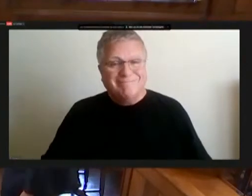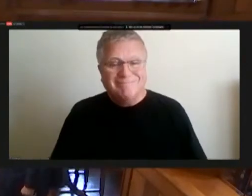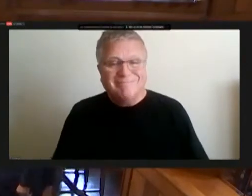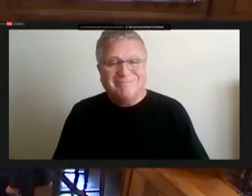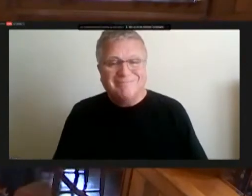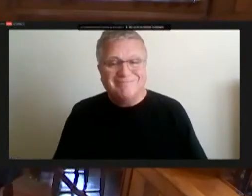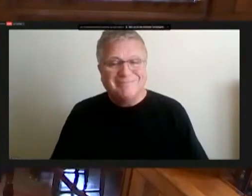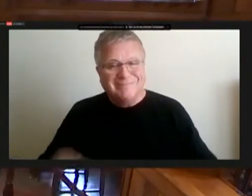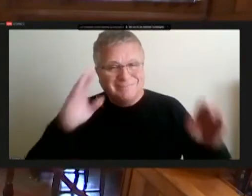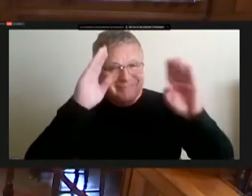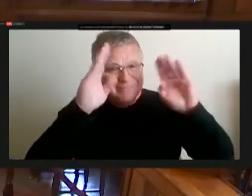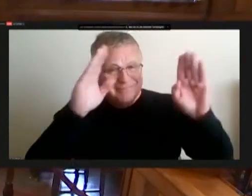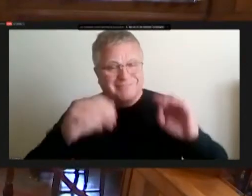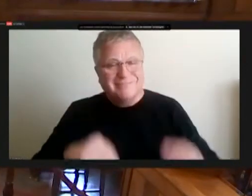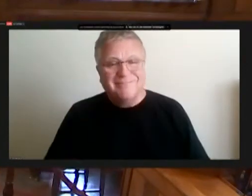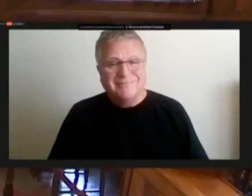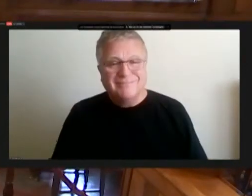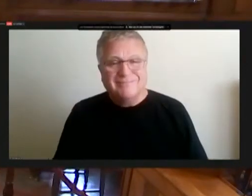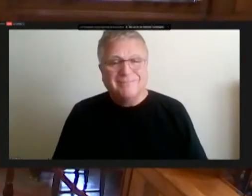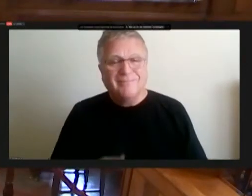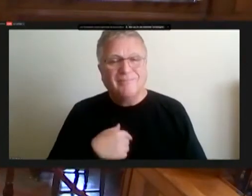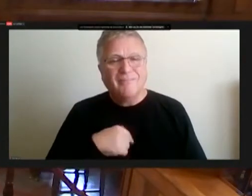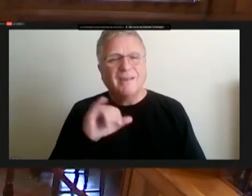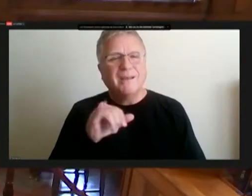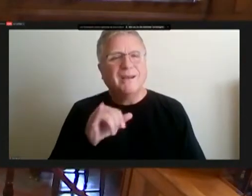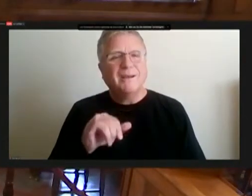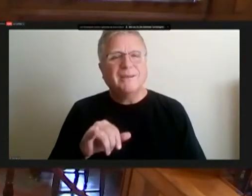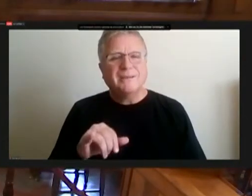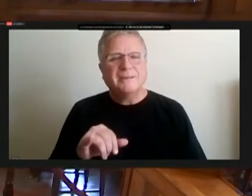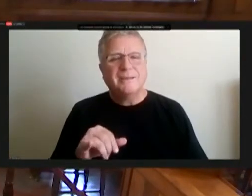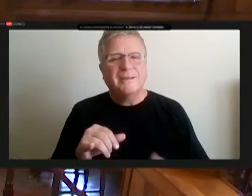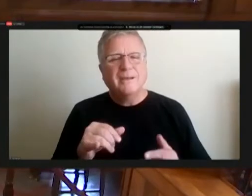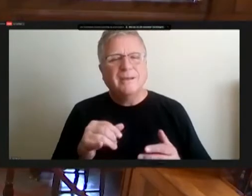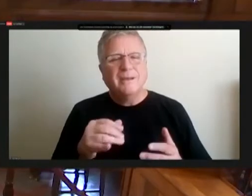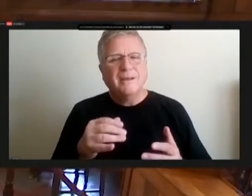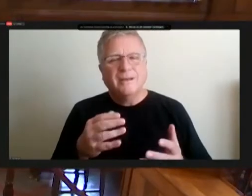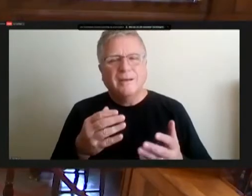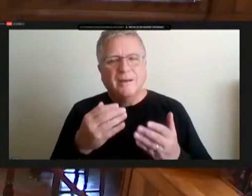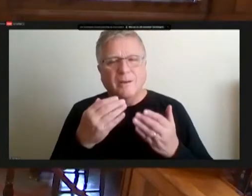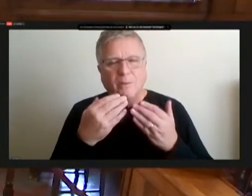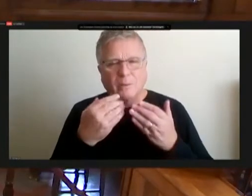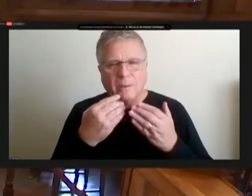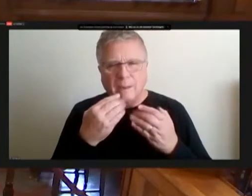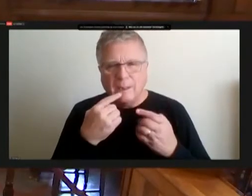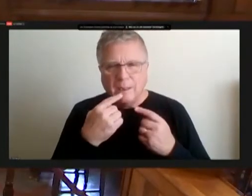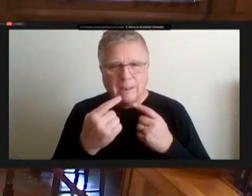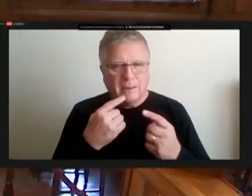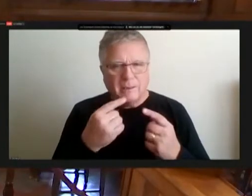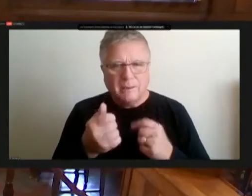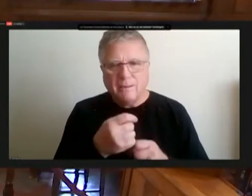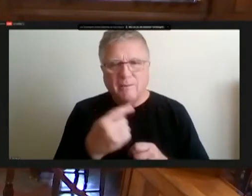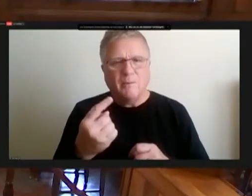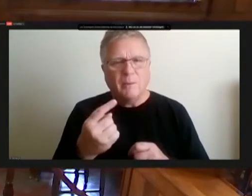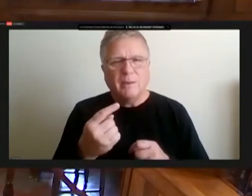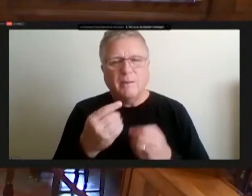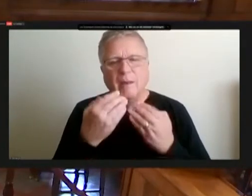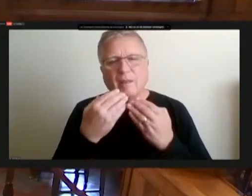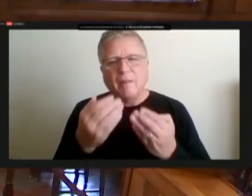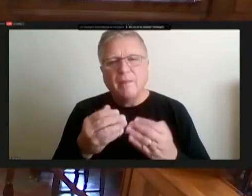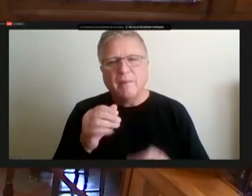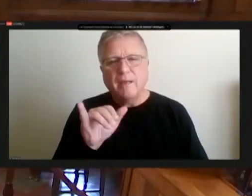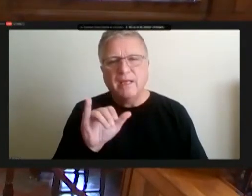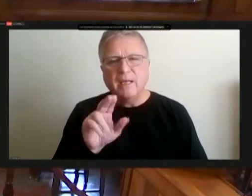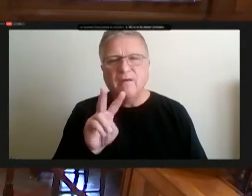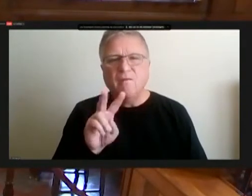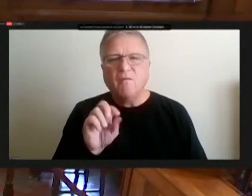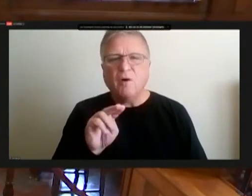i would also like to join um everyone else here and uh thanking yvonne for her dedication to